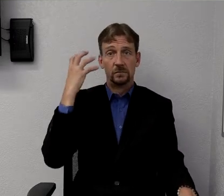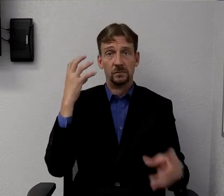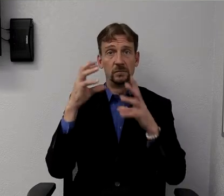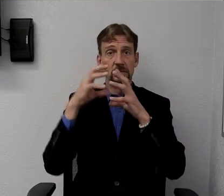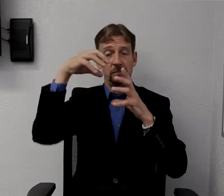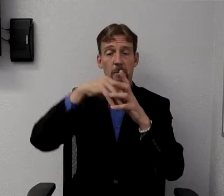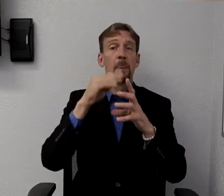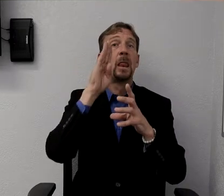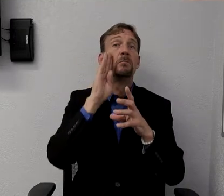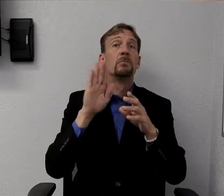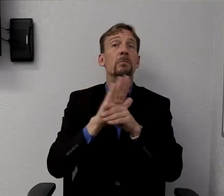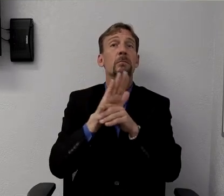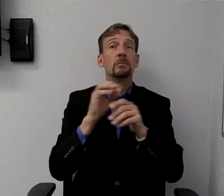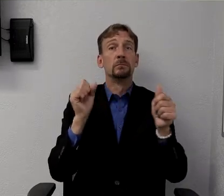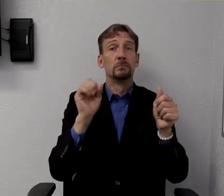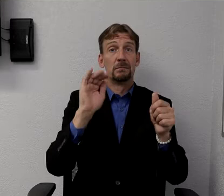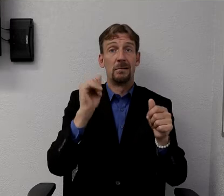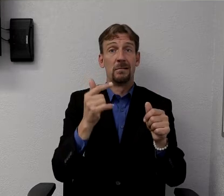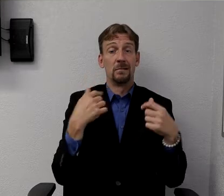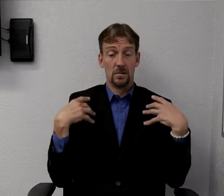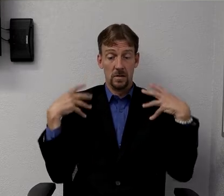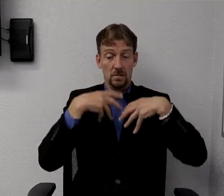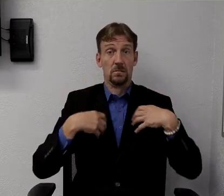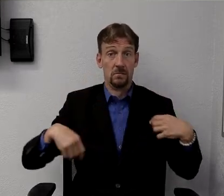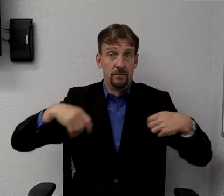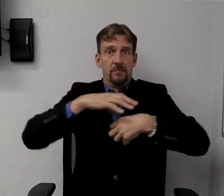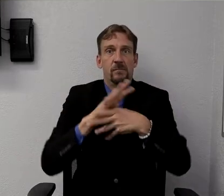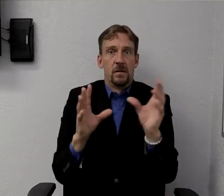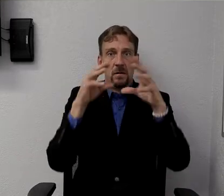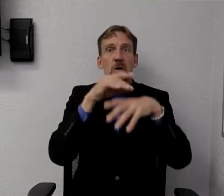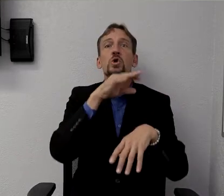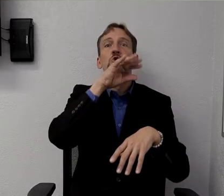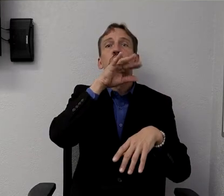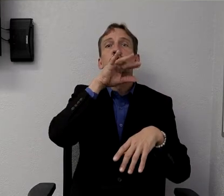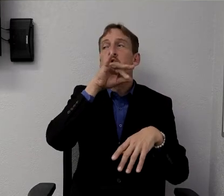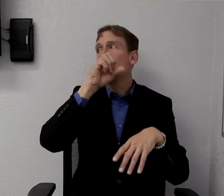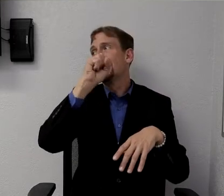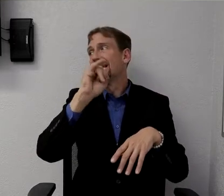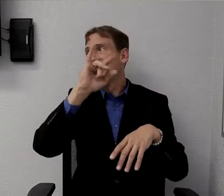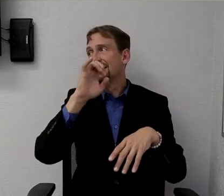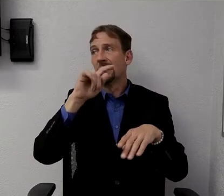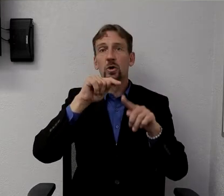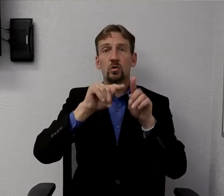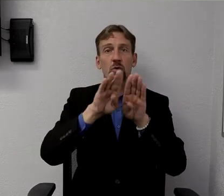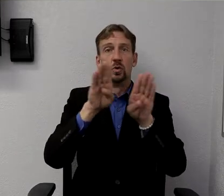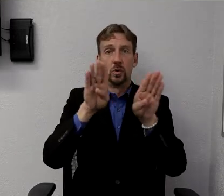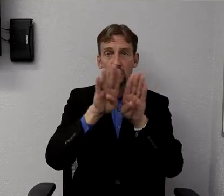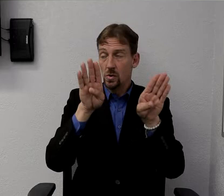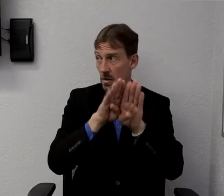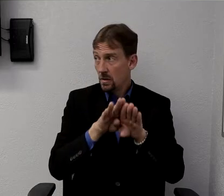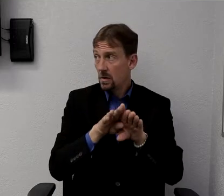remove the gown, put it, the dirty side, we'll say, to the door, and then step out of the